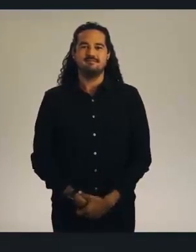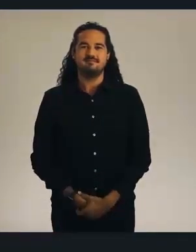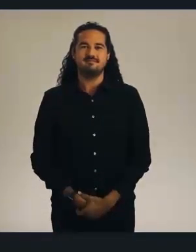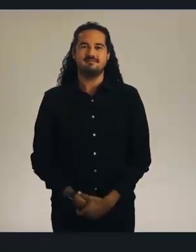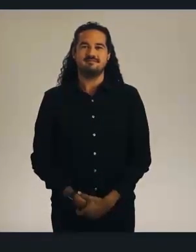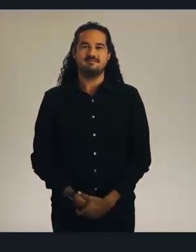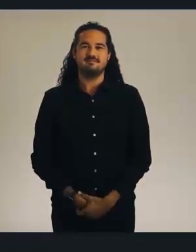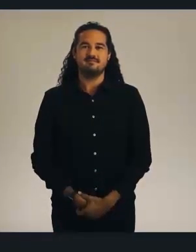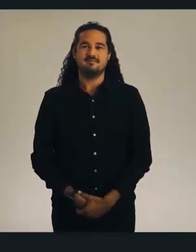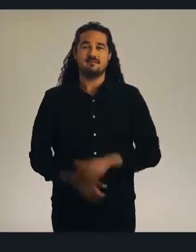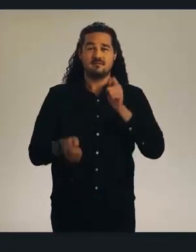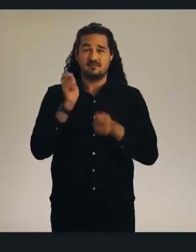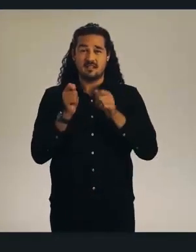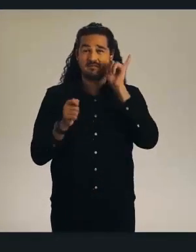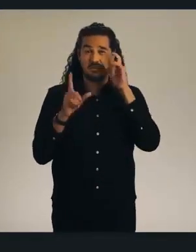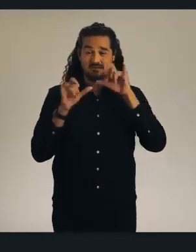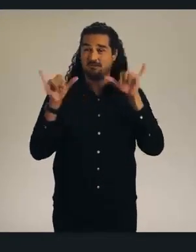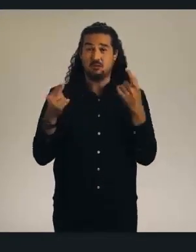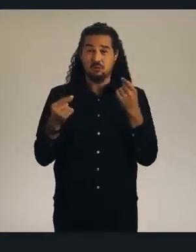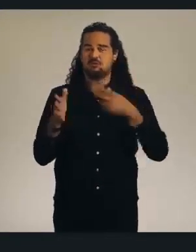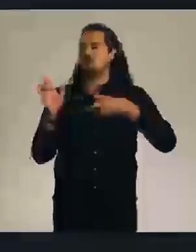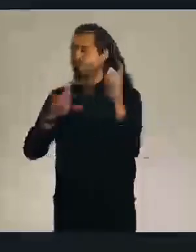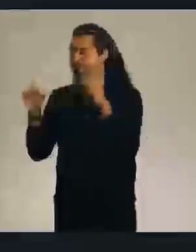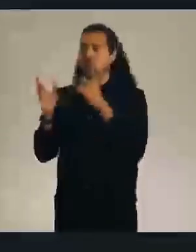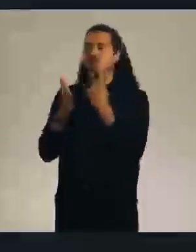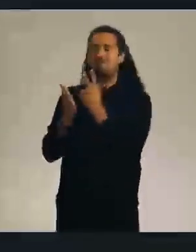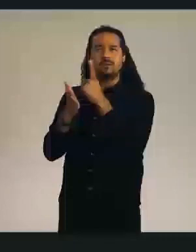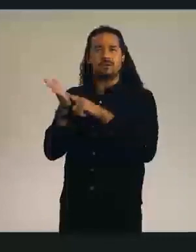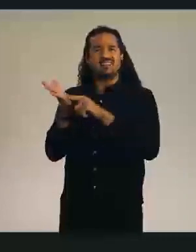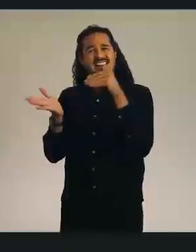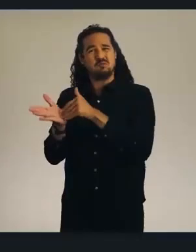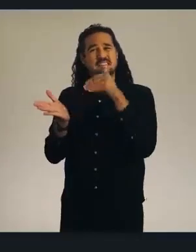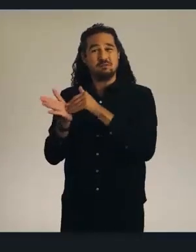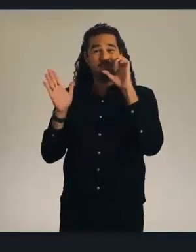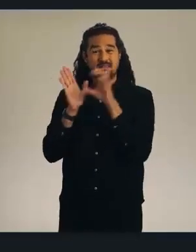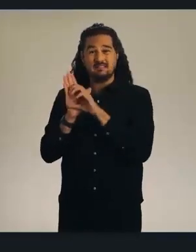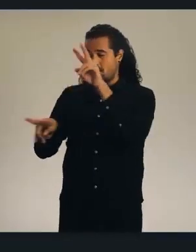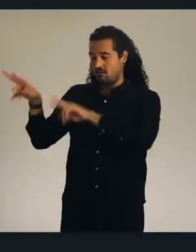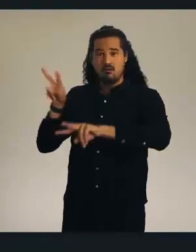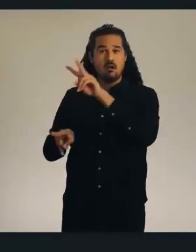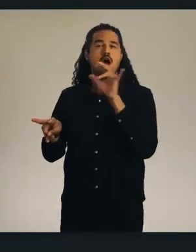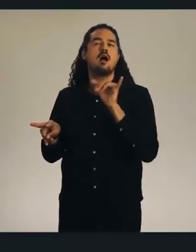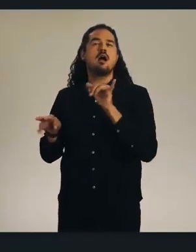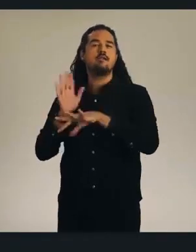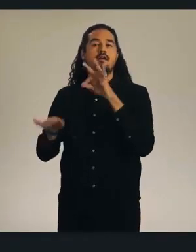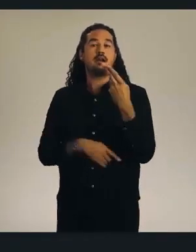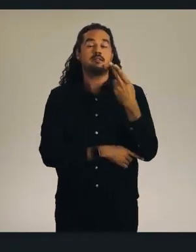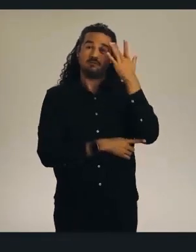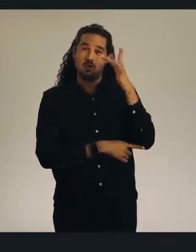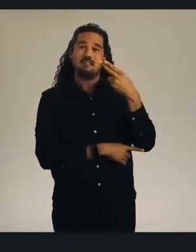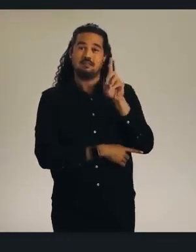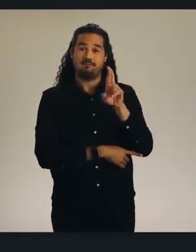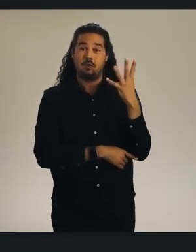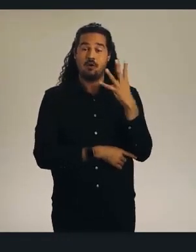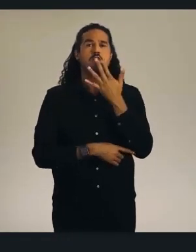When tuning the iPhone camera system, we shoot and review thousands of photos. Analyzing all those photos allows us to deliver features like Smart HDR4, which automatically brings improved color,